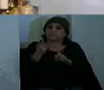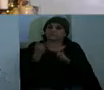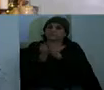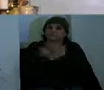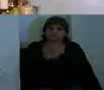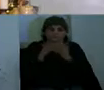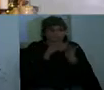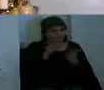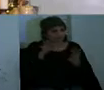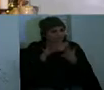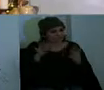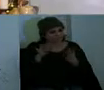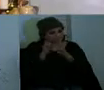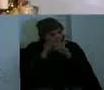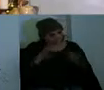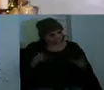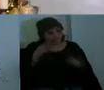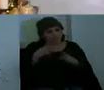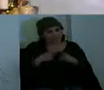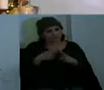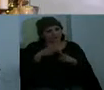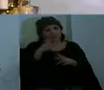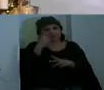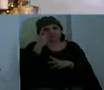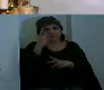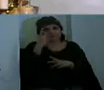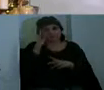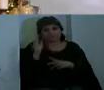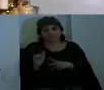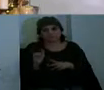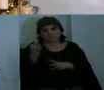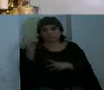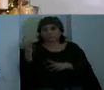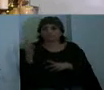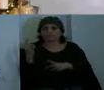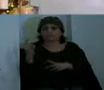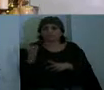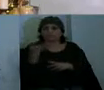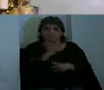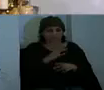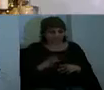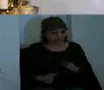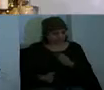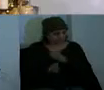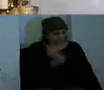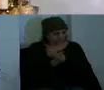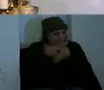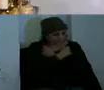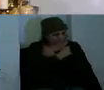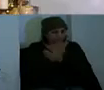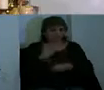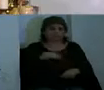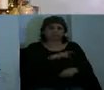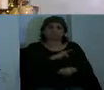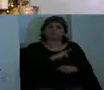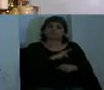by one. In Christ's steadfast love we pray. Amen. Amen.